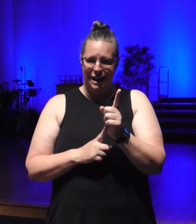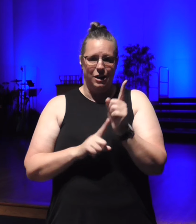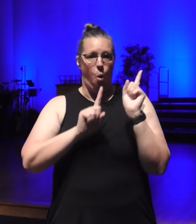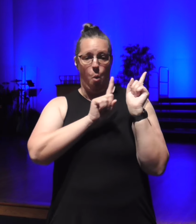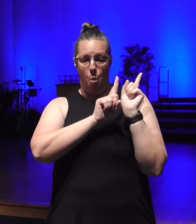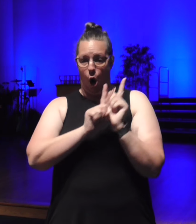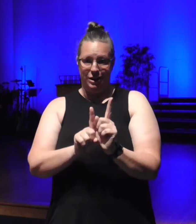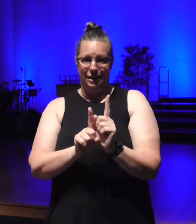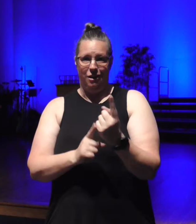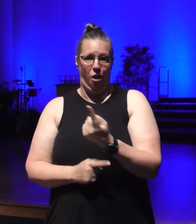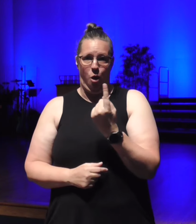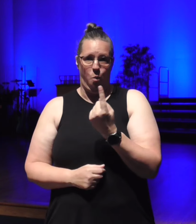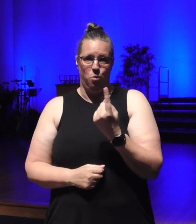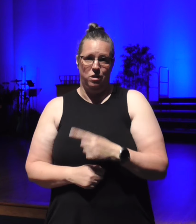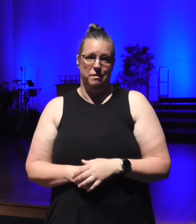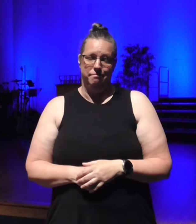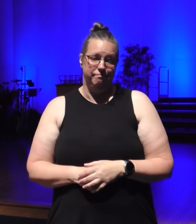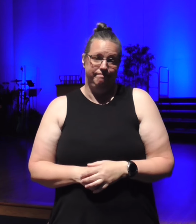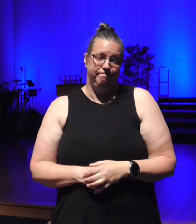walking alone.